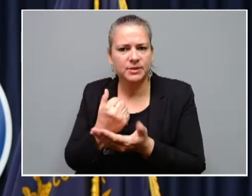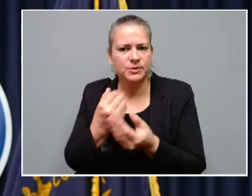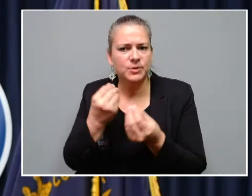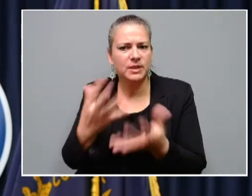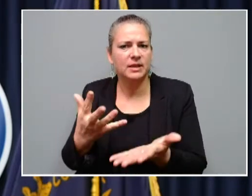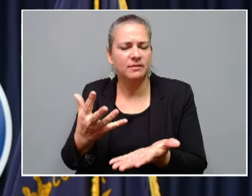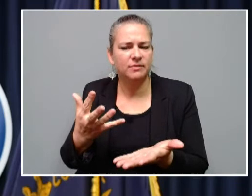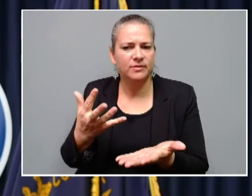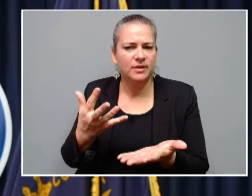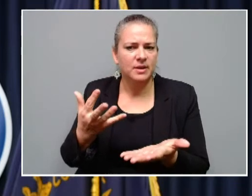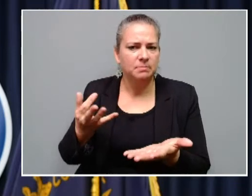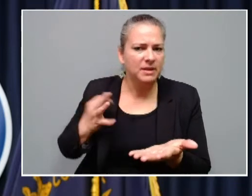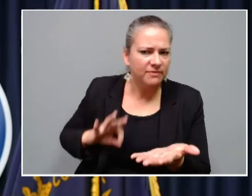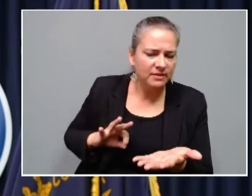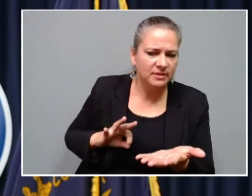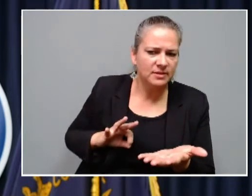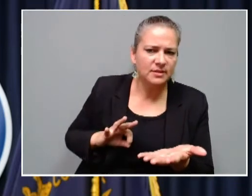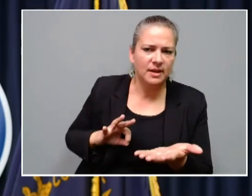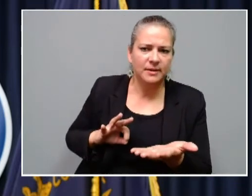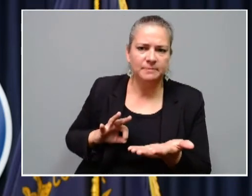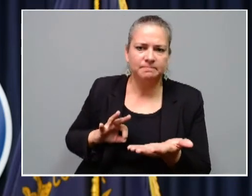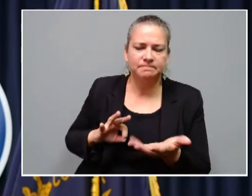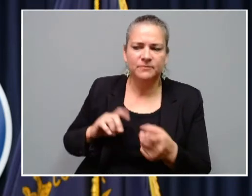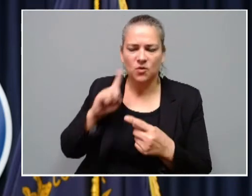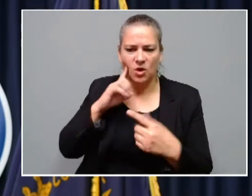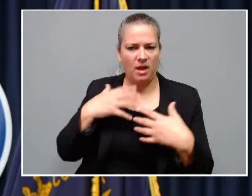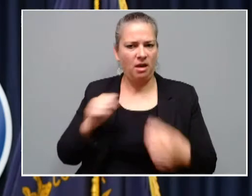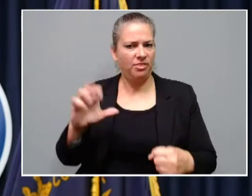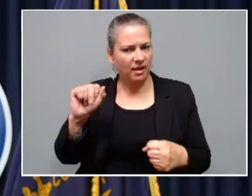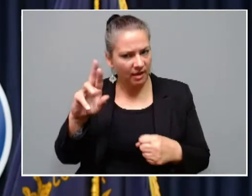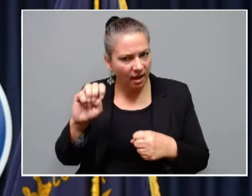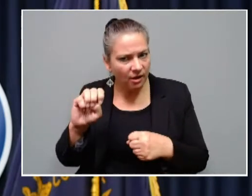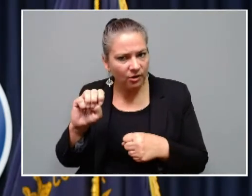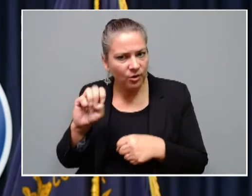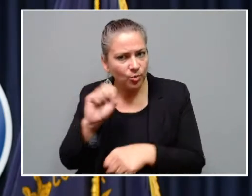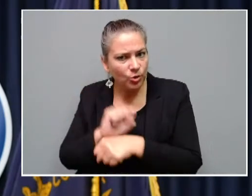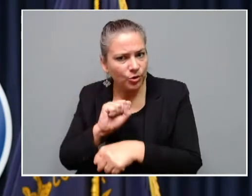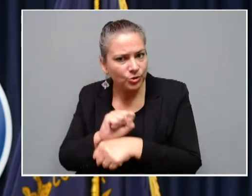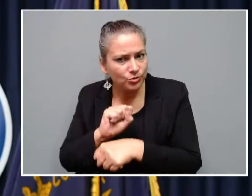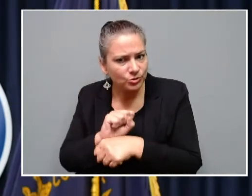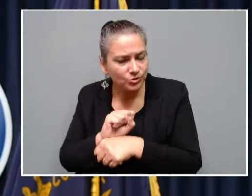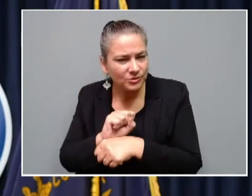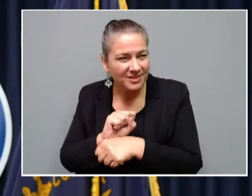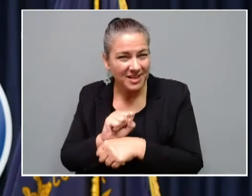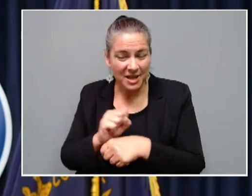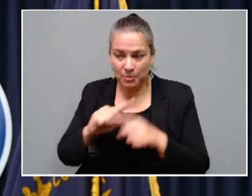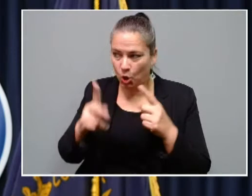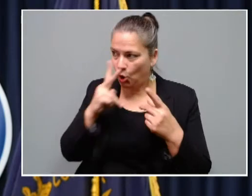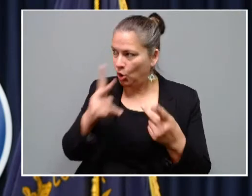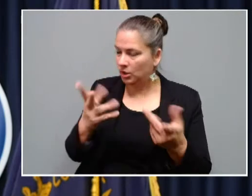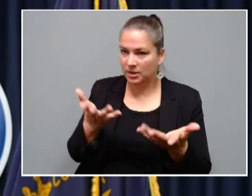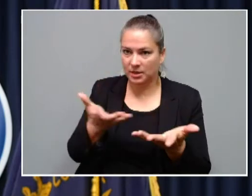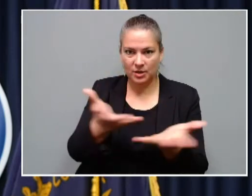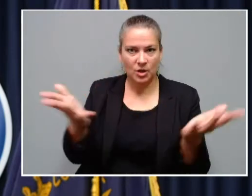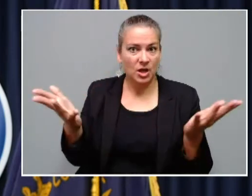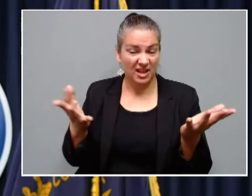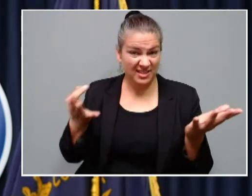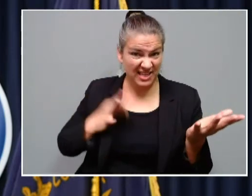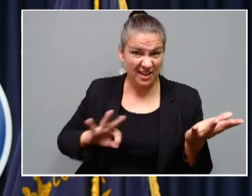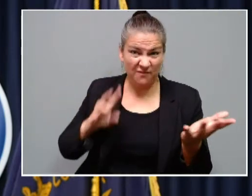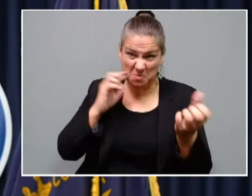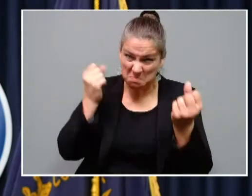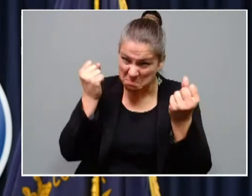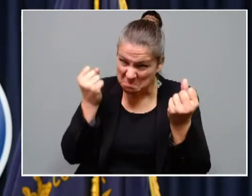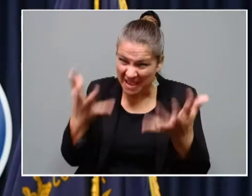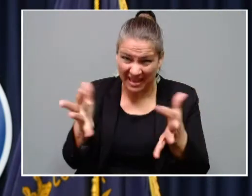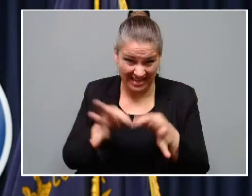workers to keep it up. But remember, when you look at the supply chain issues we got right now, it's an incentive for a lot of essential workers to keep